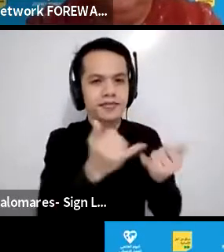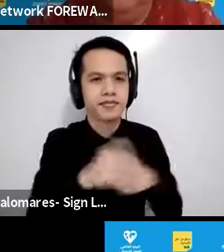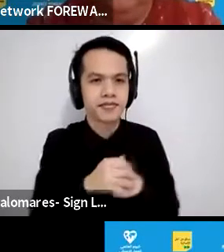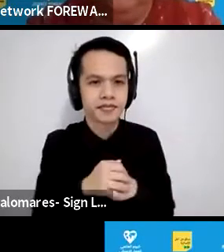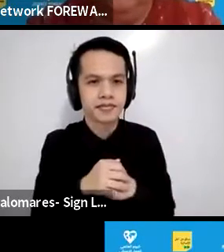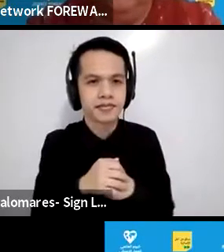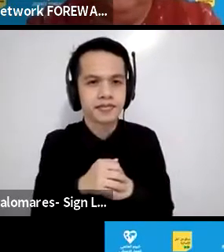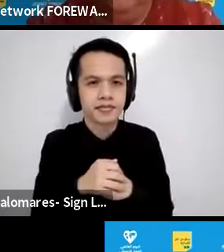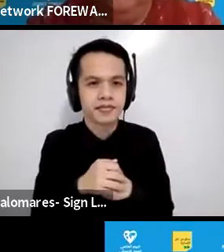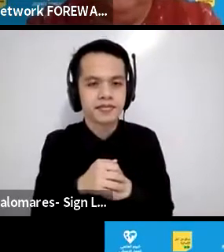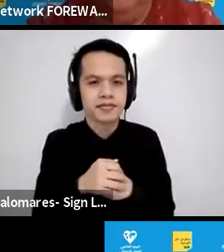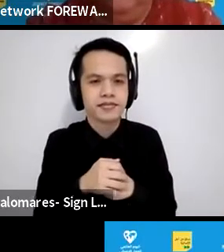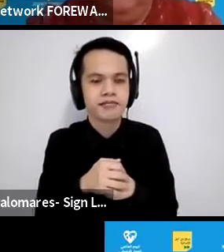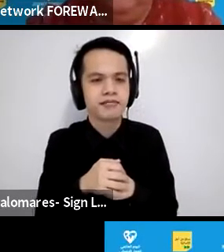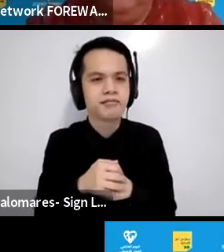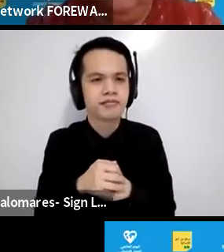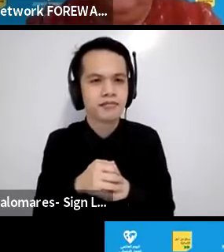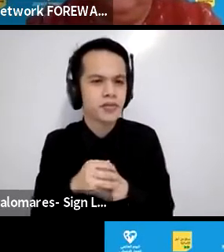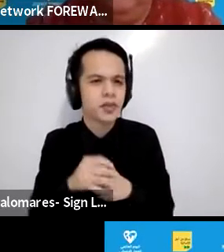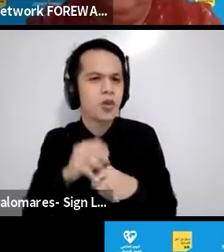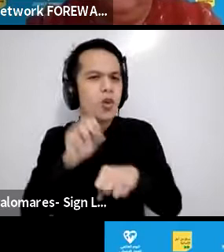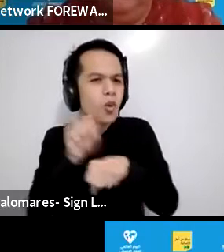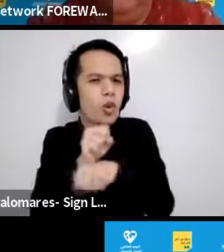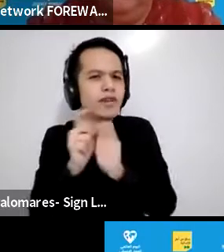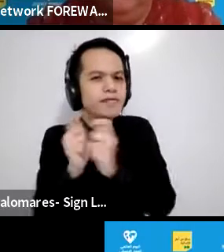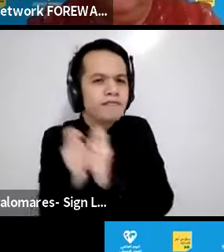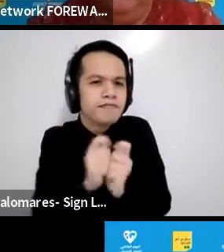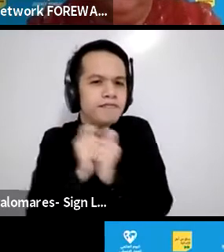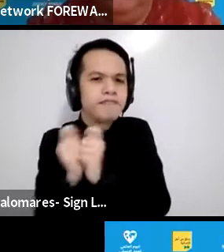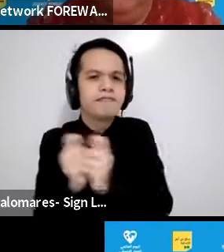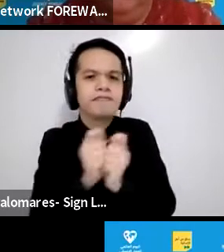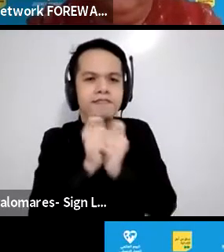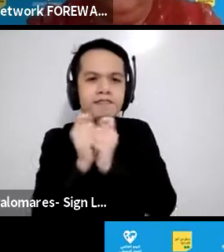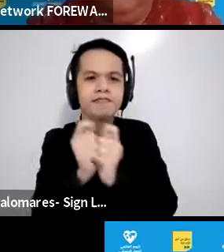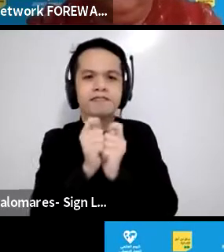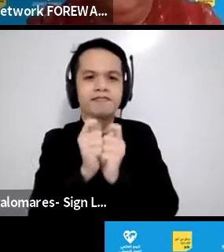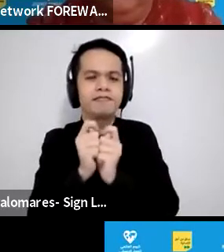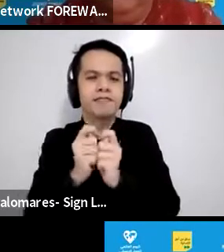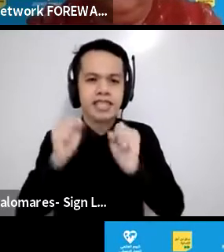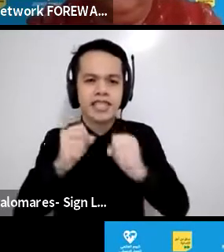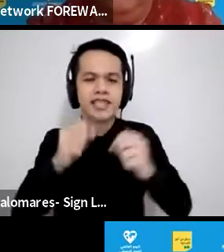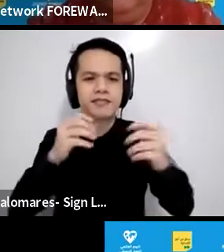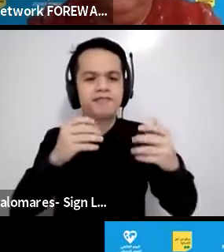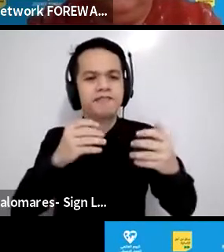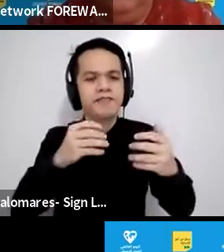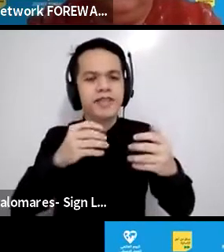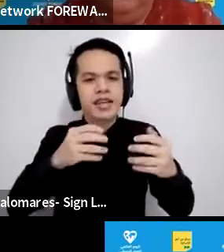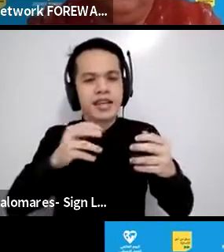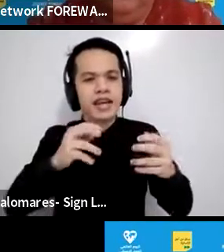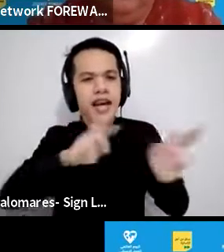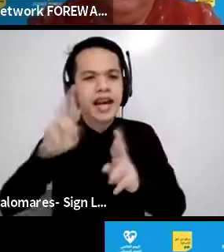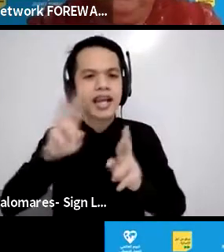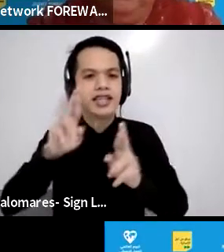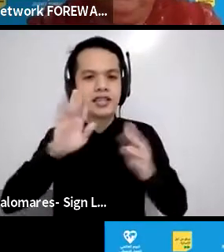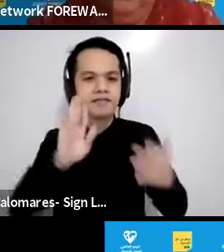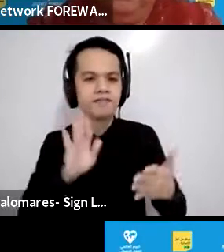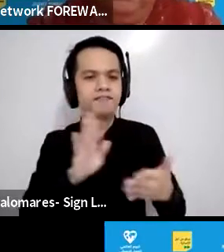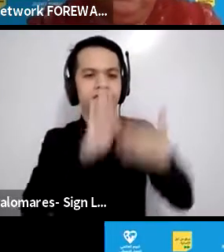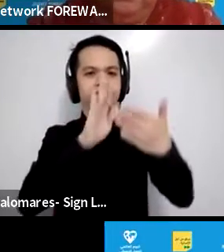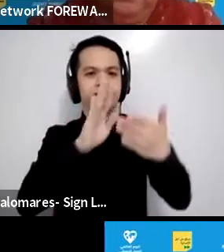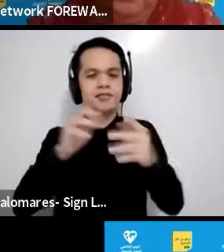we work together to battle and prepare for the challenge of climate